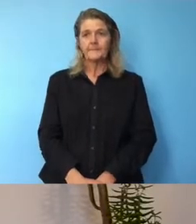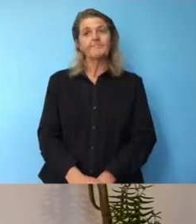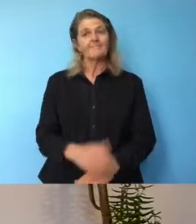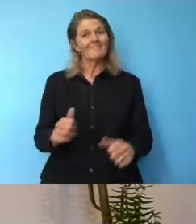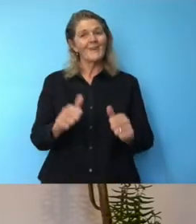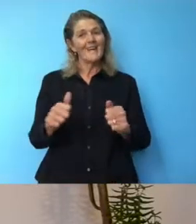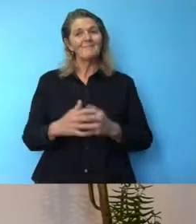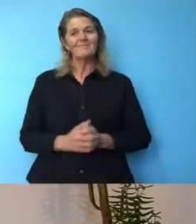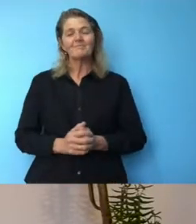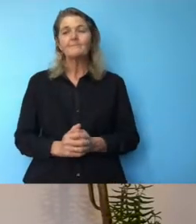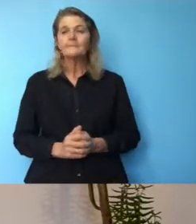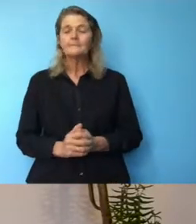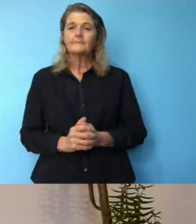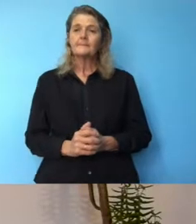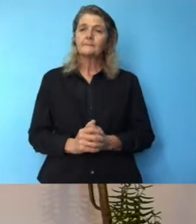Okay.